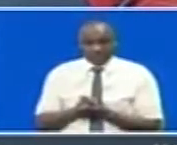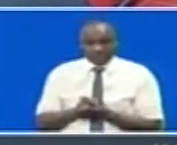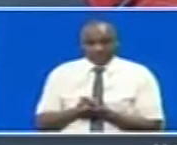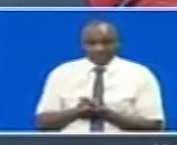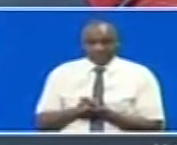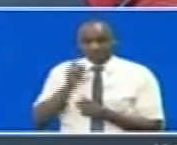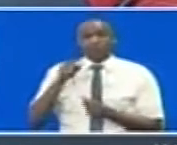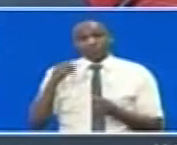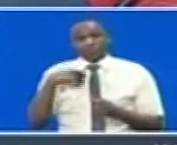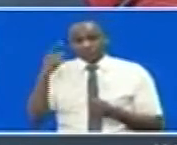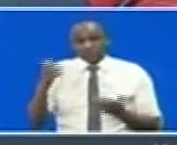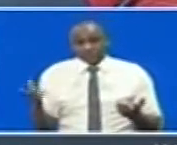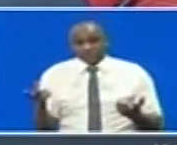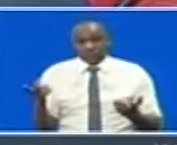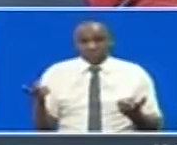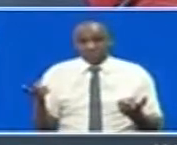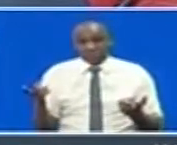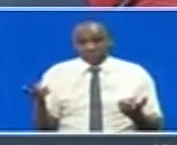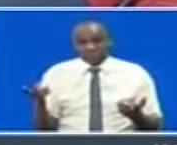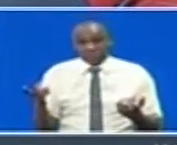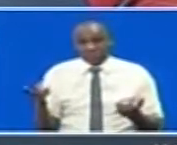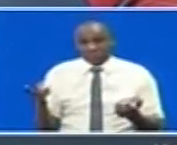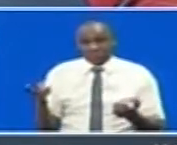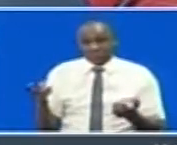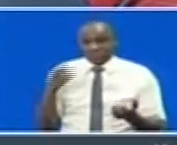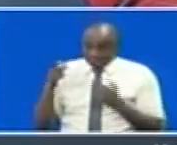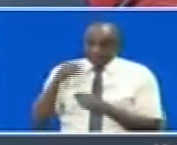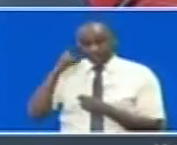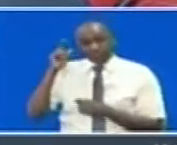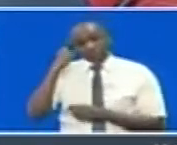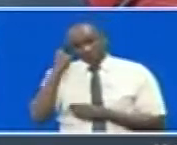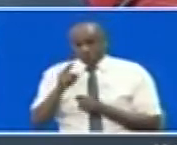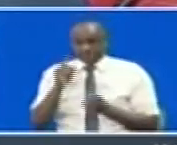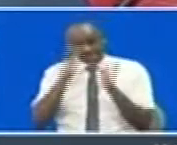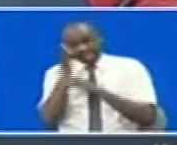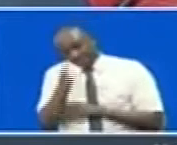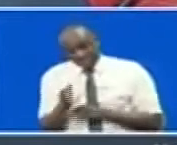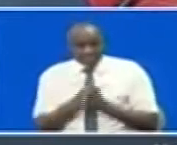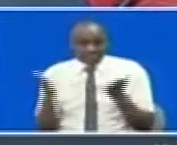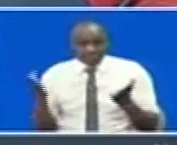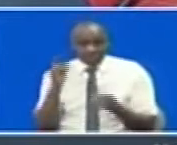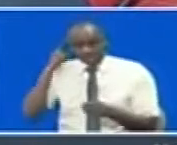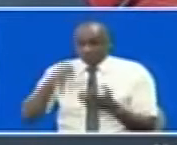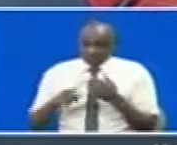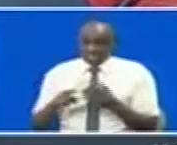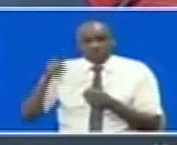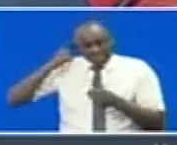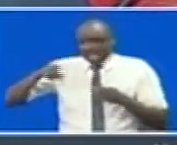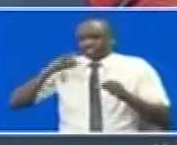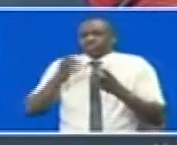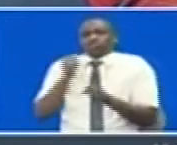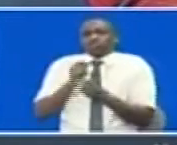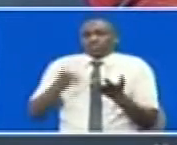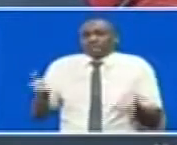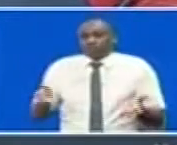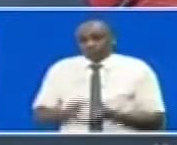say this, then, I'll post something and it's a pseudonym and I'm hiding behind a keyboard. So where does this leave us, Prof, ahead